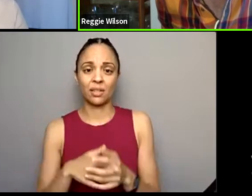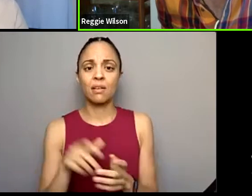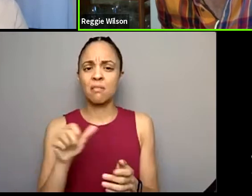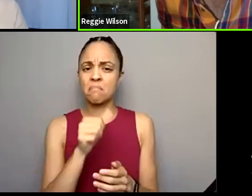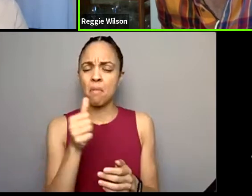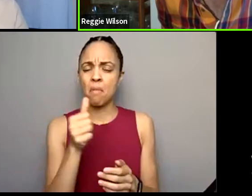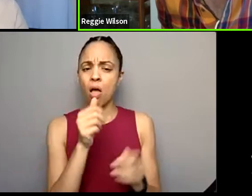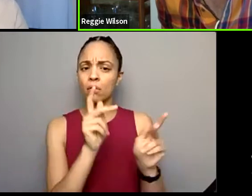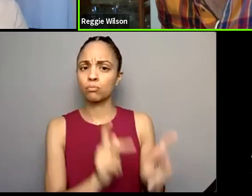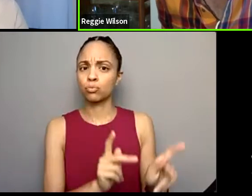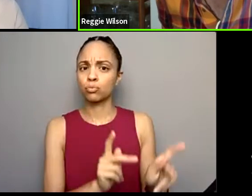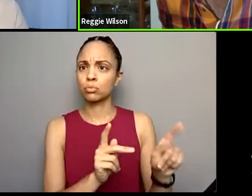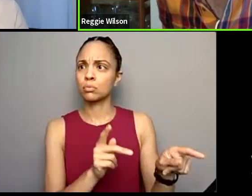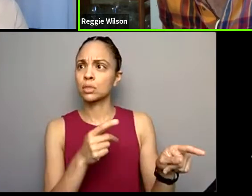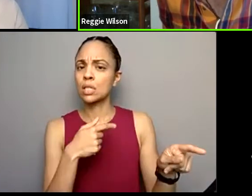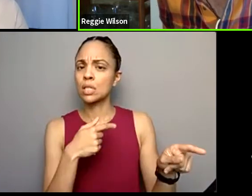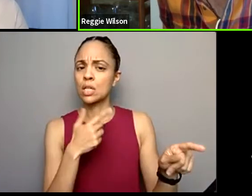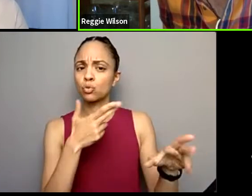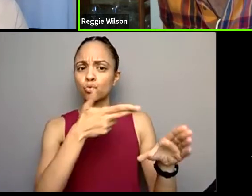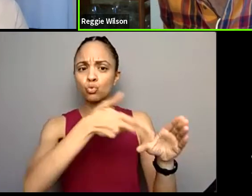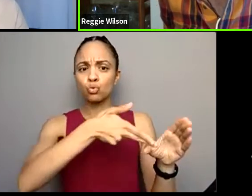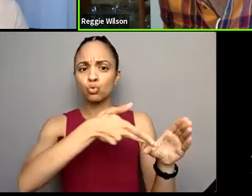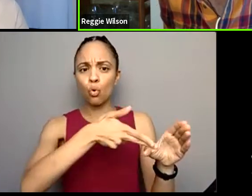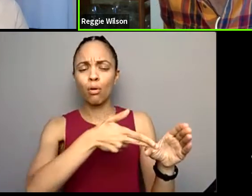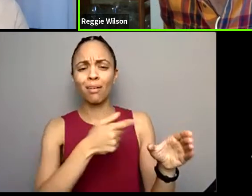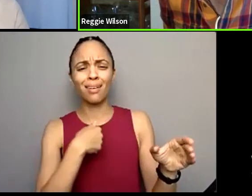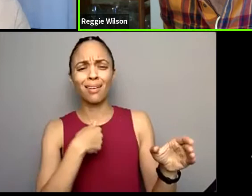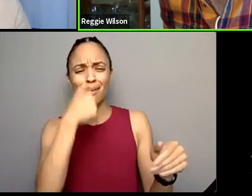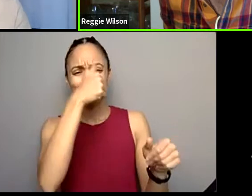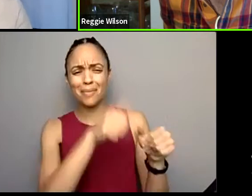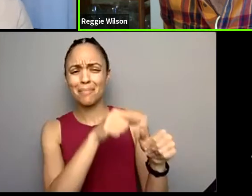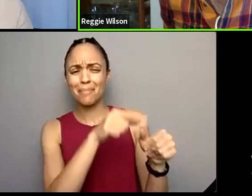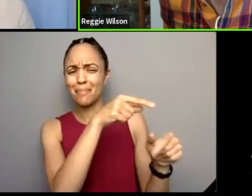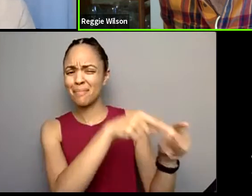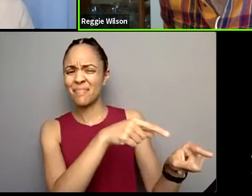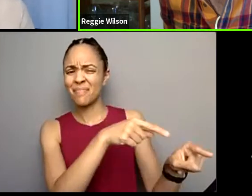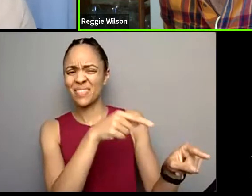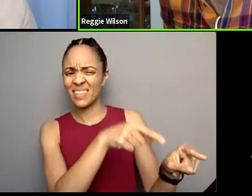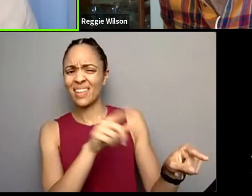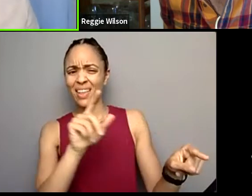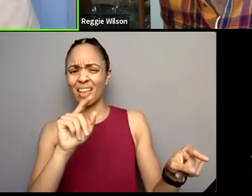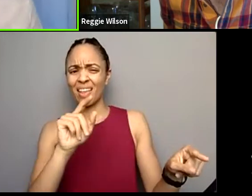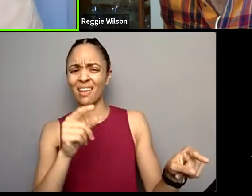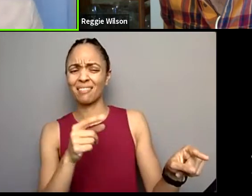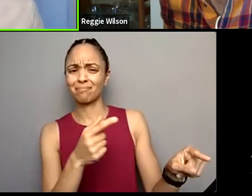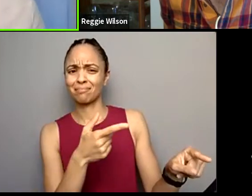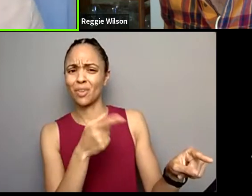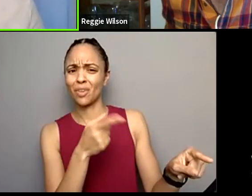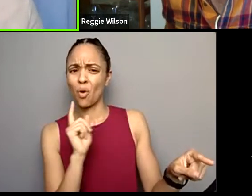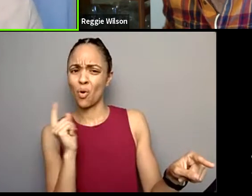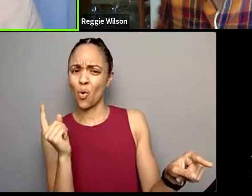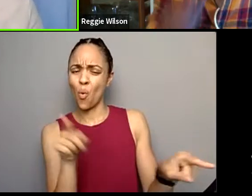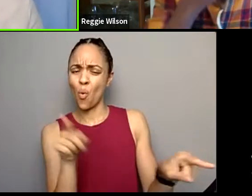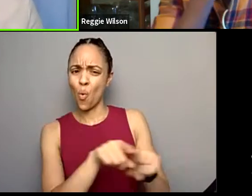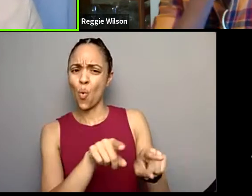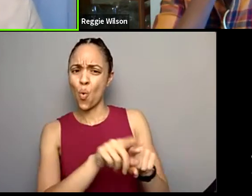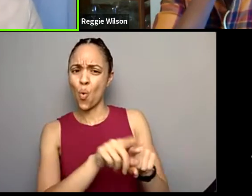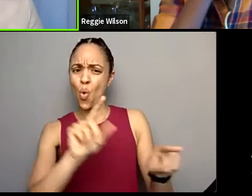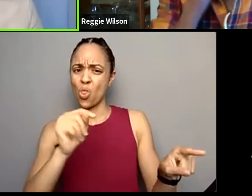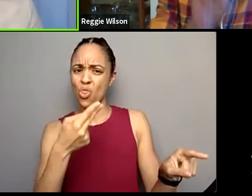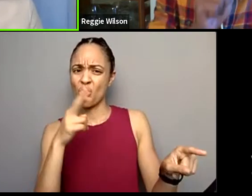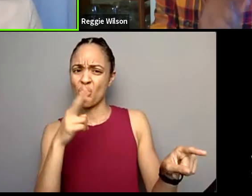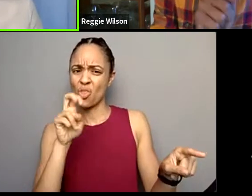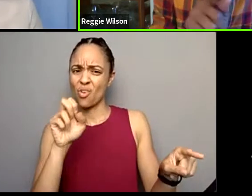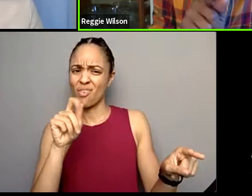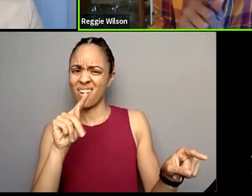in and he was another one that threatened me. Wait, was Michelle who left Michelle and Paul came